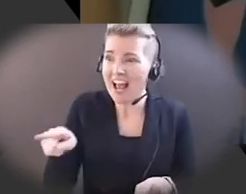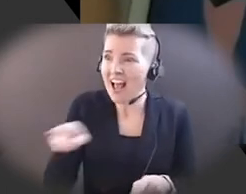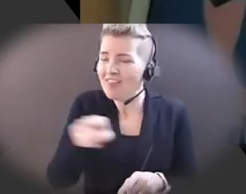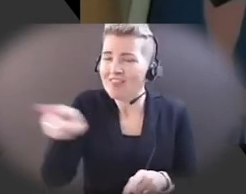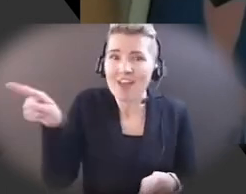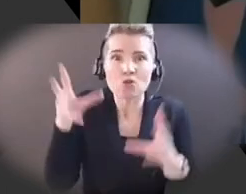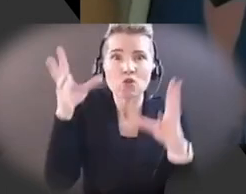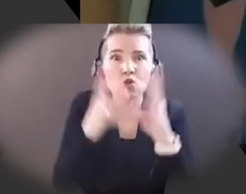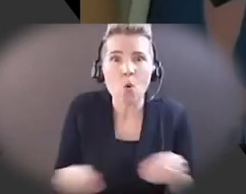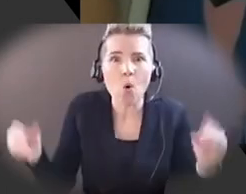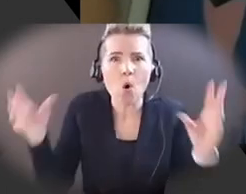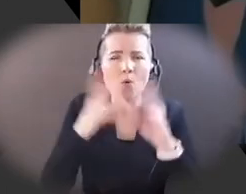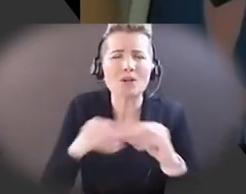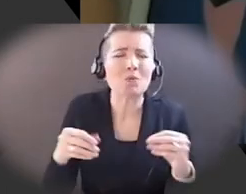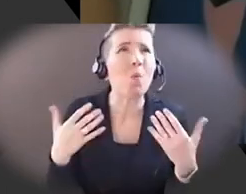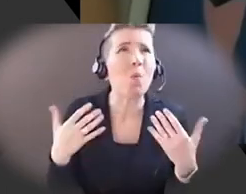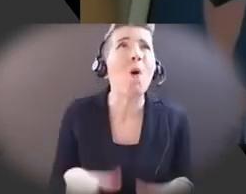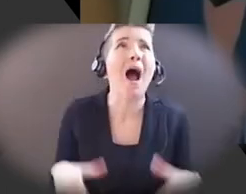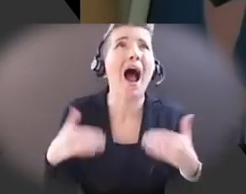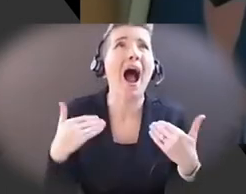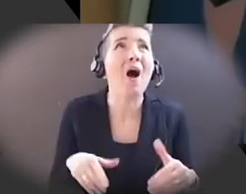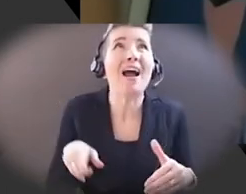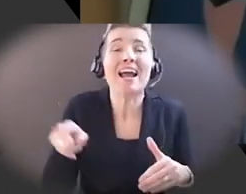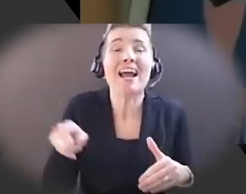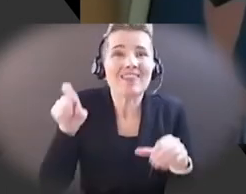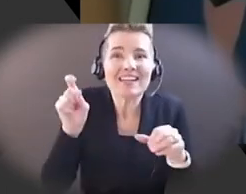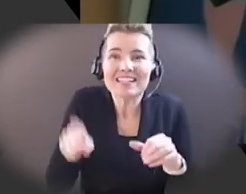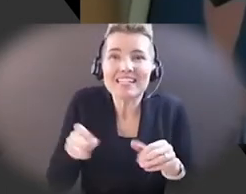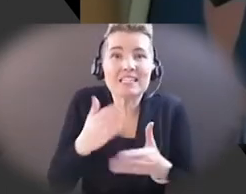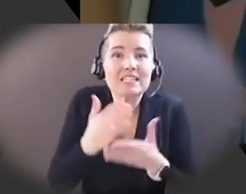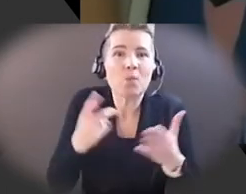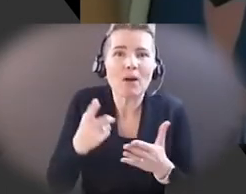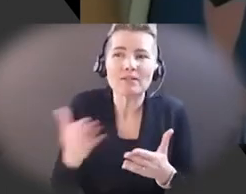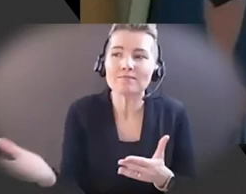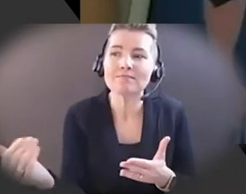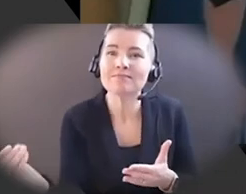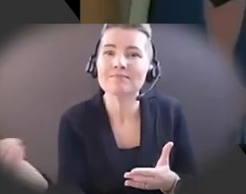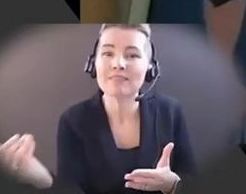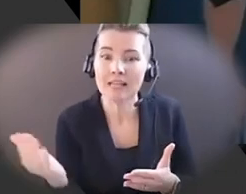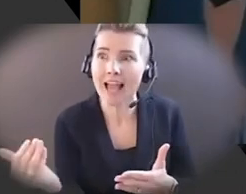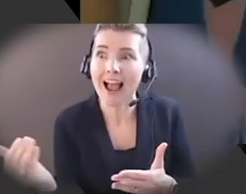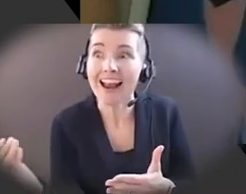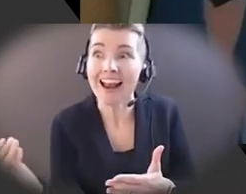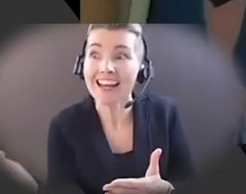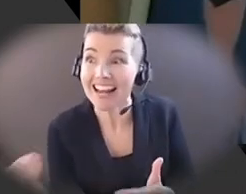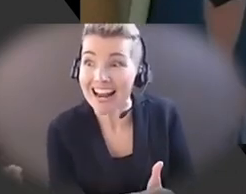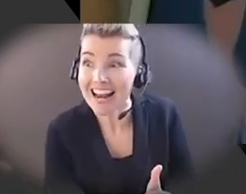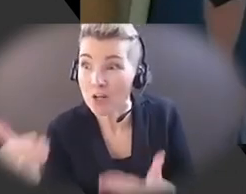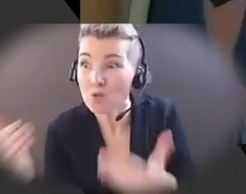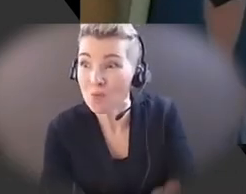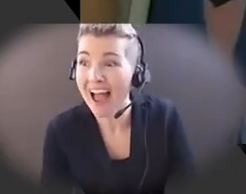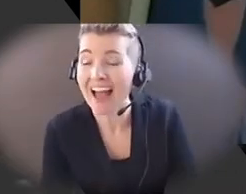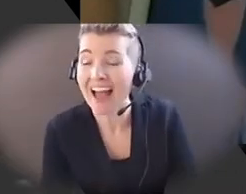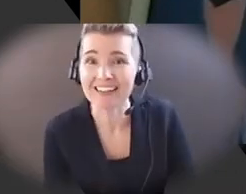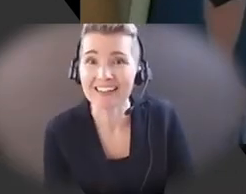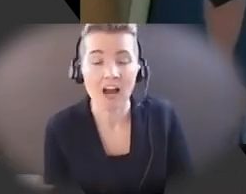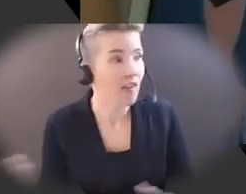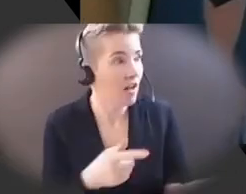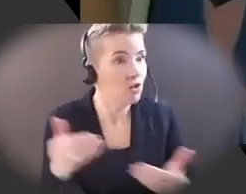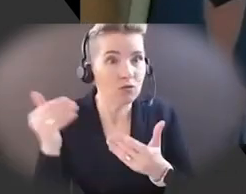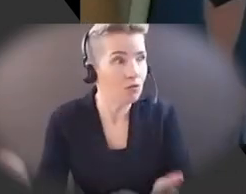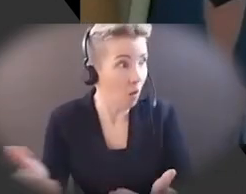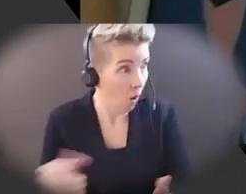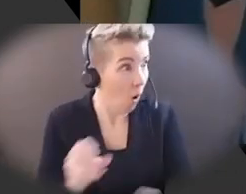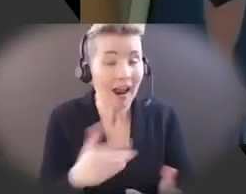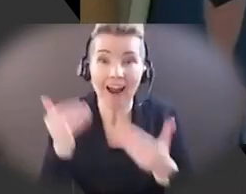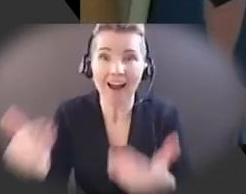to be told. And all this needs is a little push from someone just to be able to say, oh yeah, that's an awesome idea, go ahead and do it. And they end up doing it and it turns out